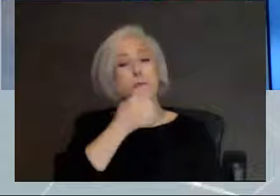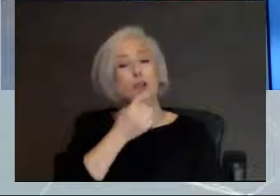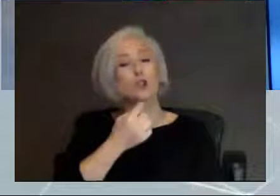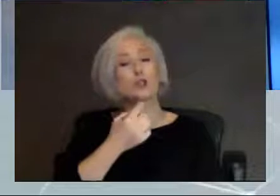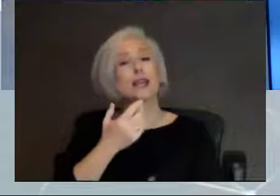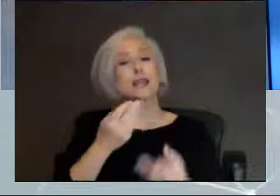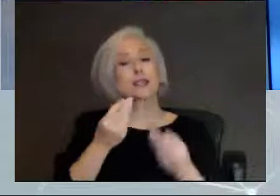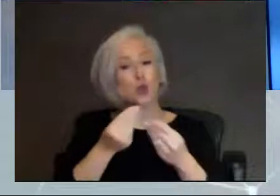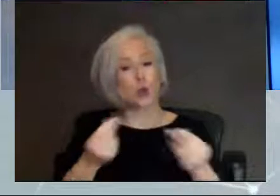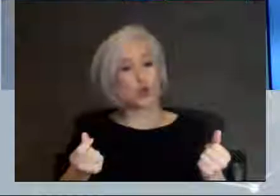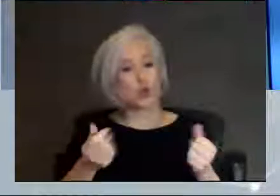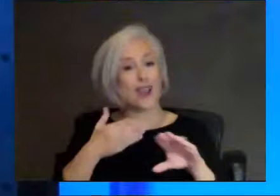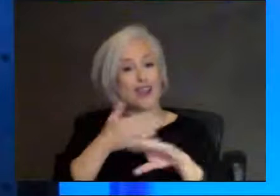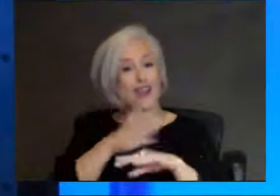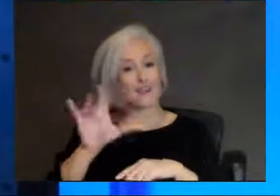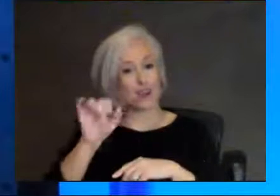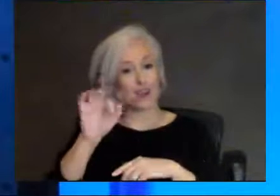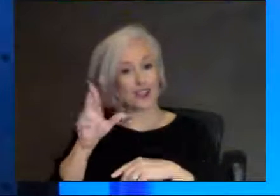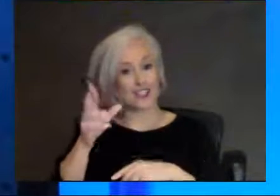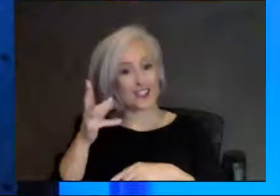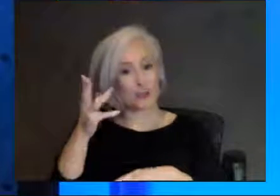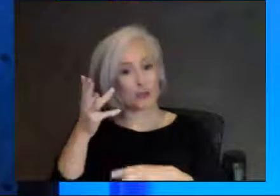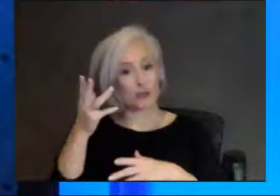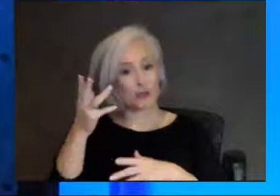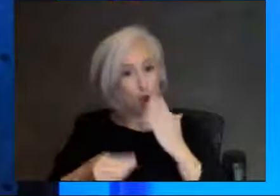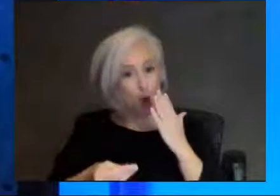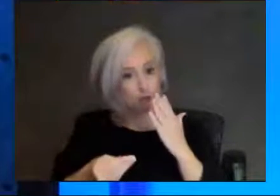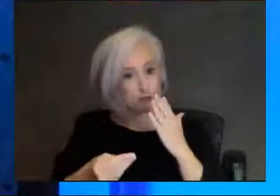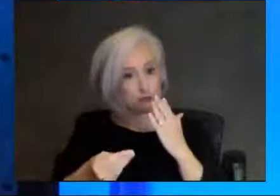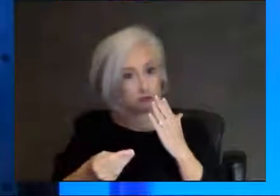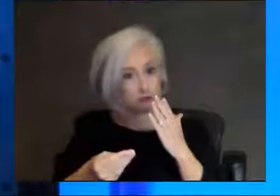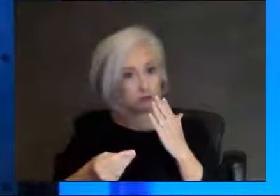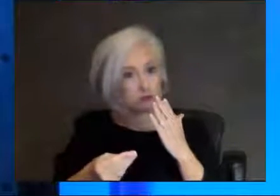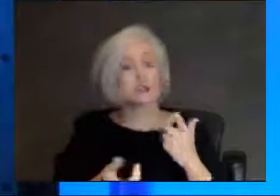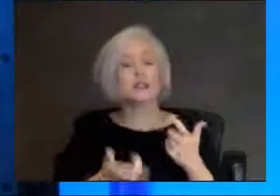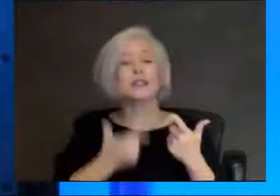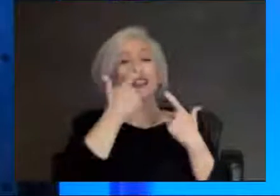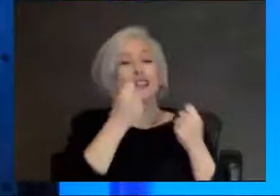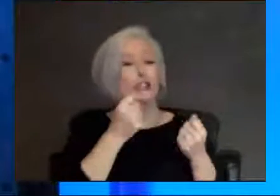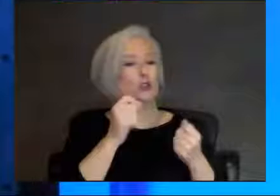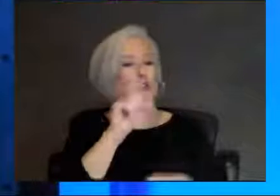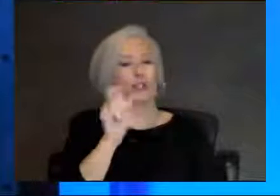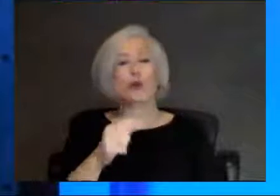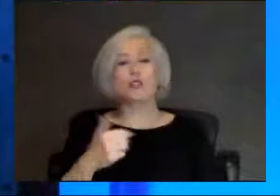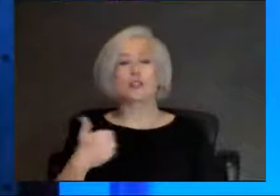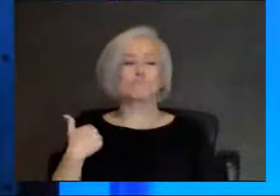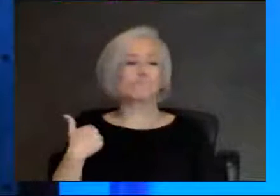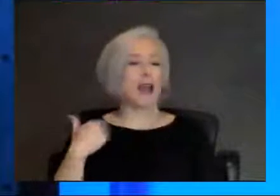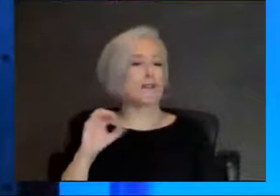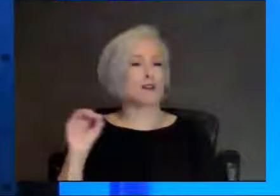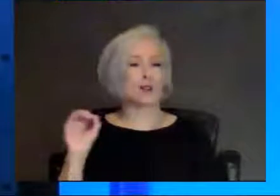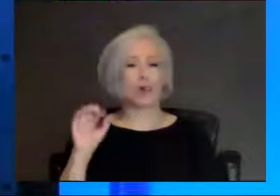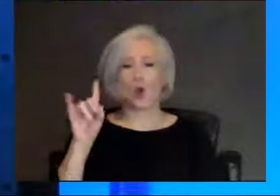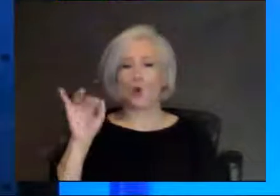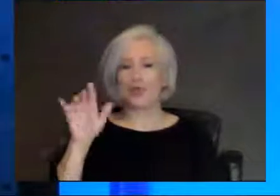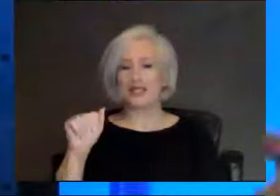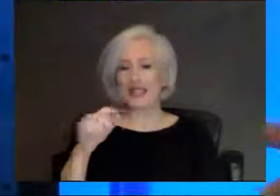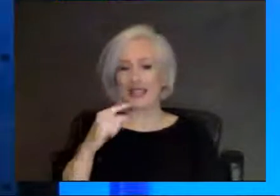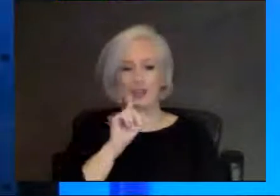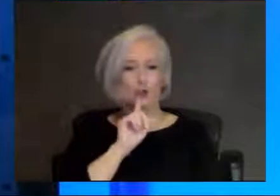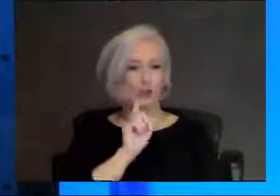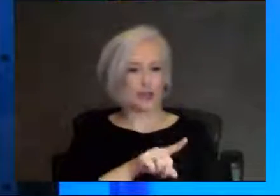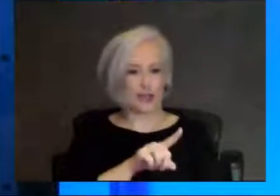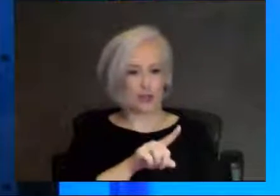gone. Very exciting and interesting questions. I really don't have any data to tell that, but I think it is